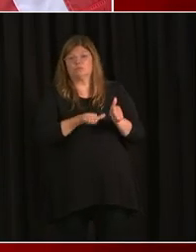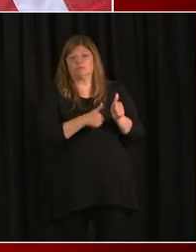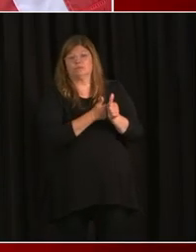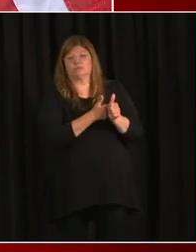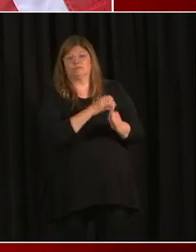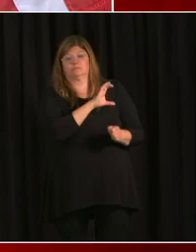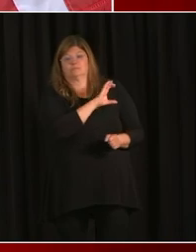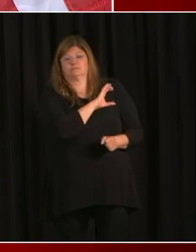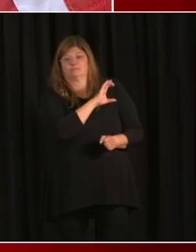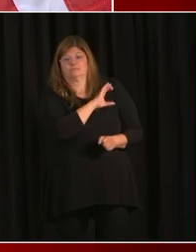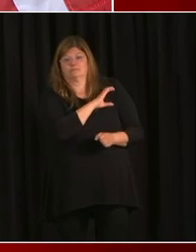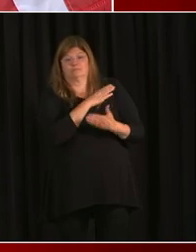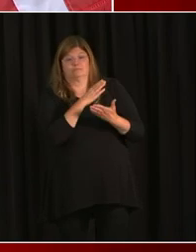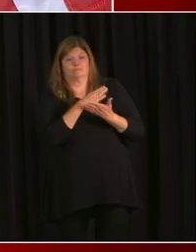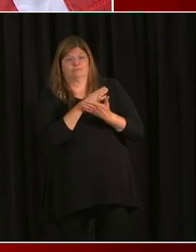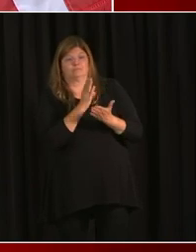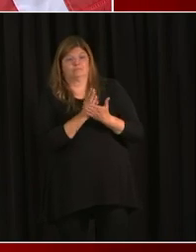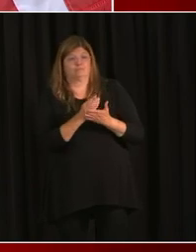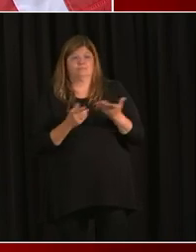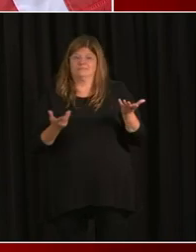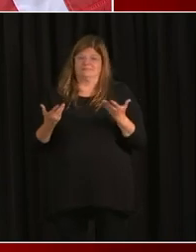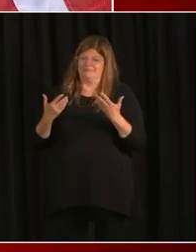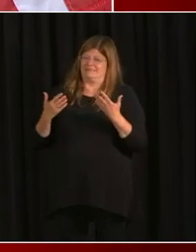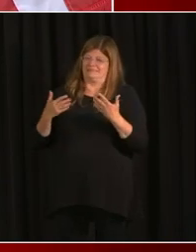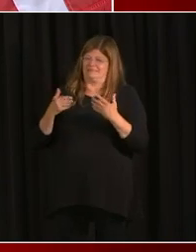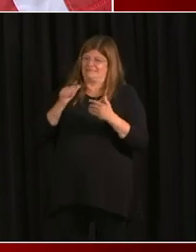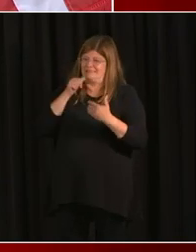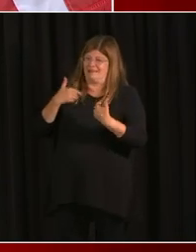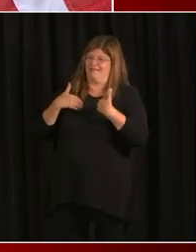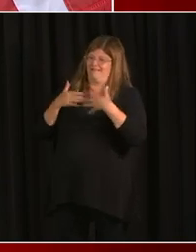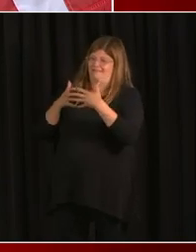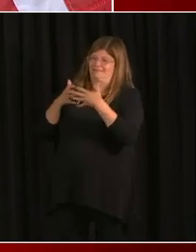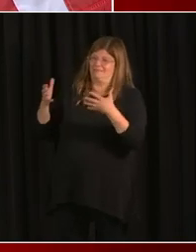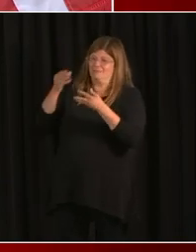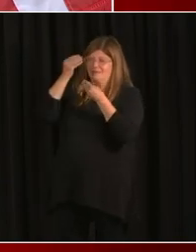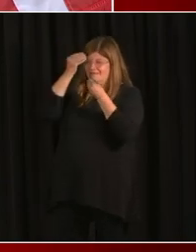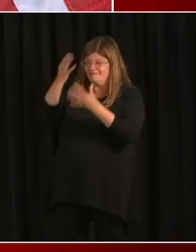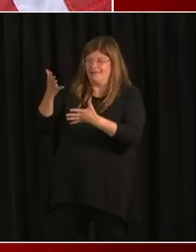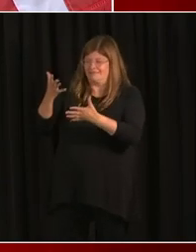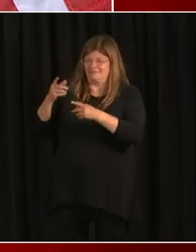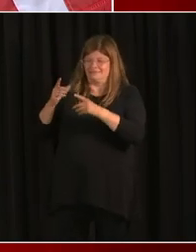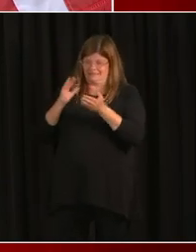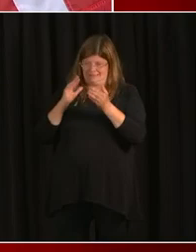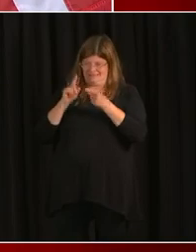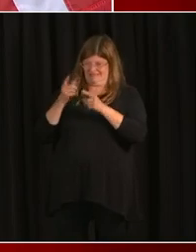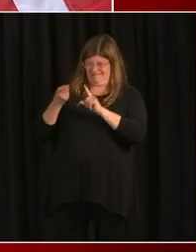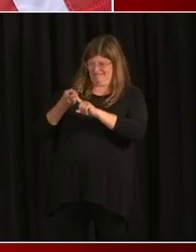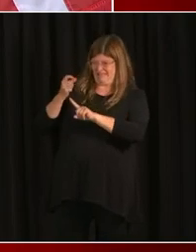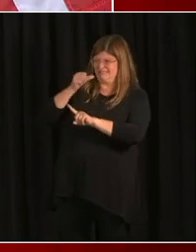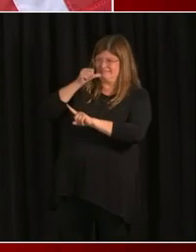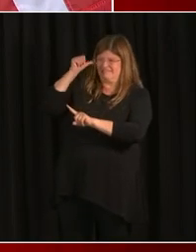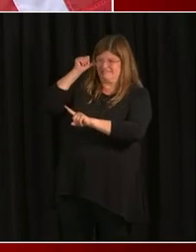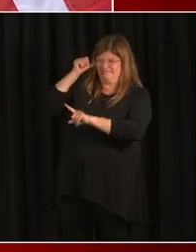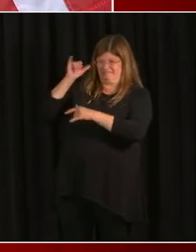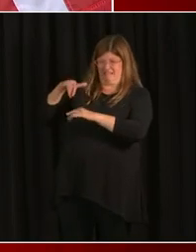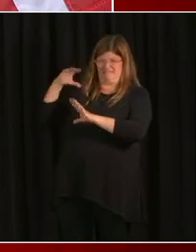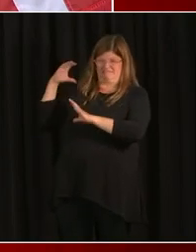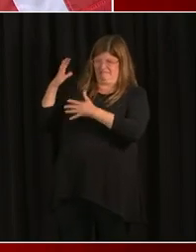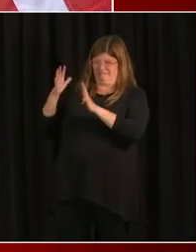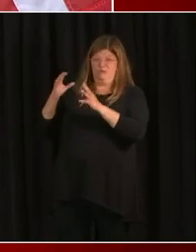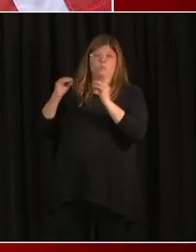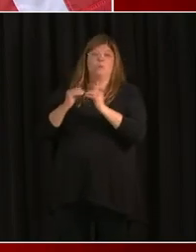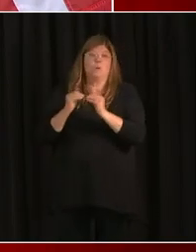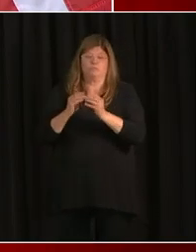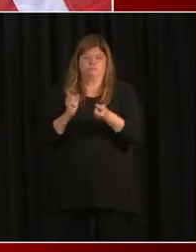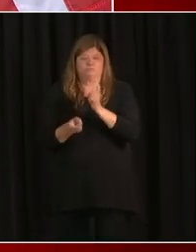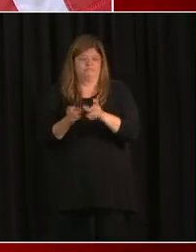Stephanie, we don't have much more to add from what we saw yesterday. What Stephanie is referring to was a